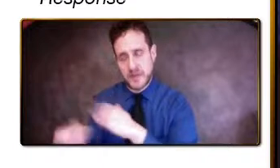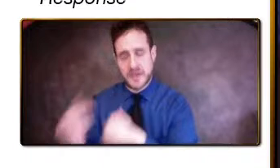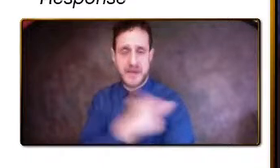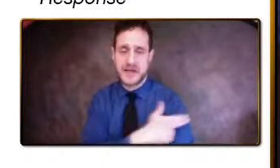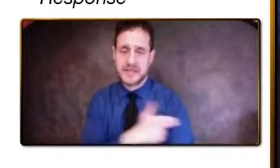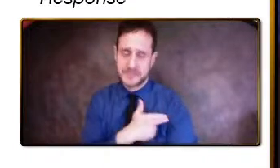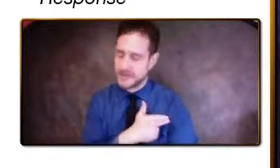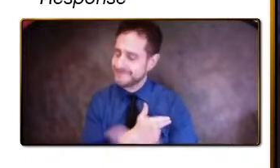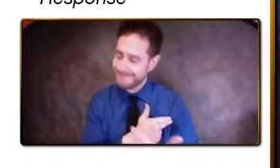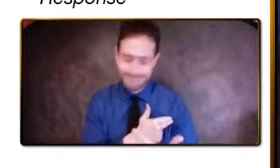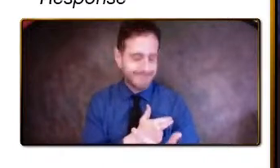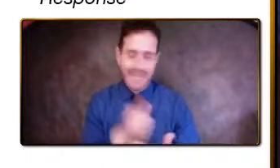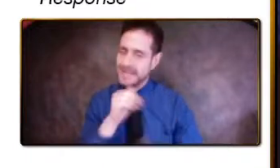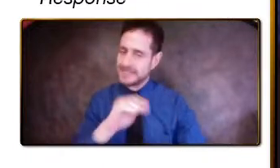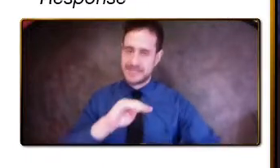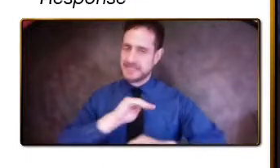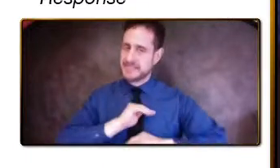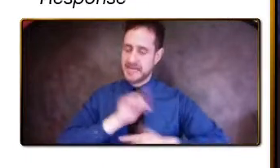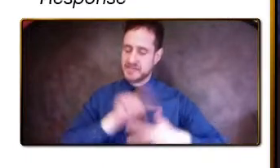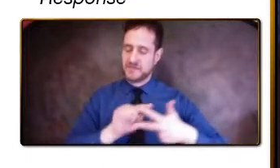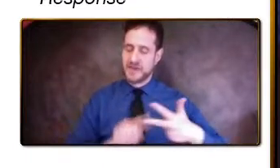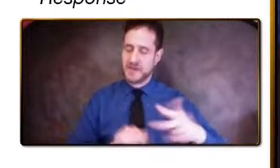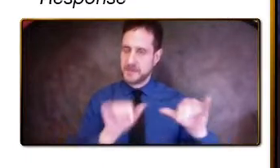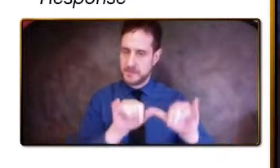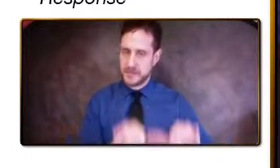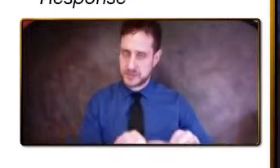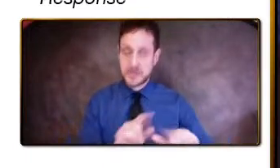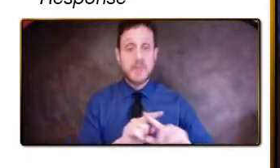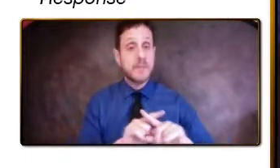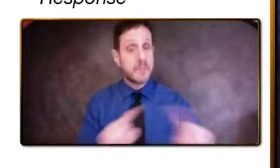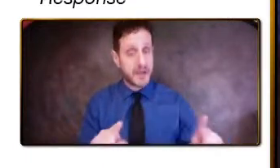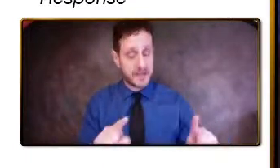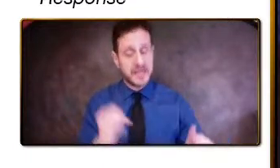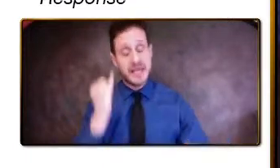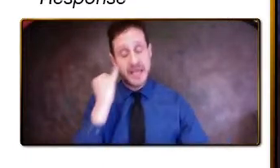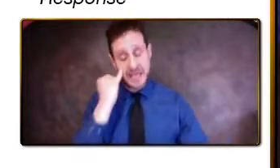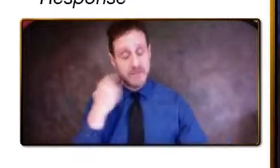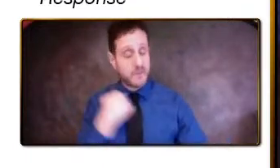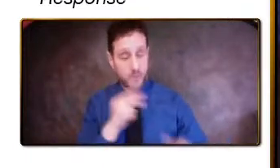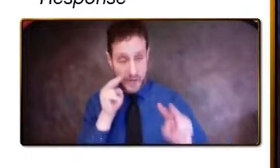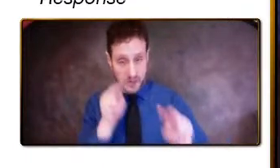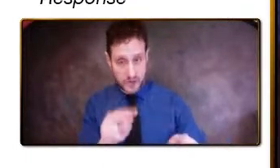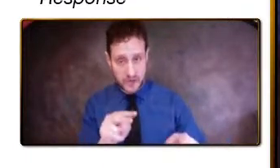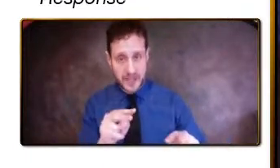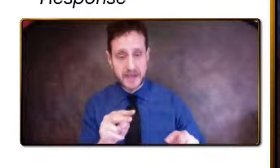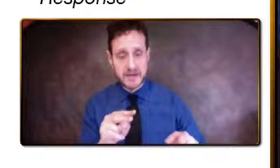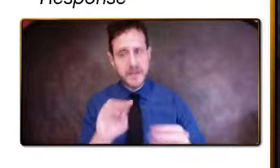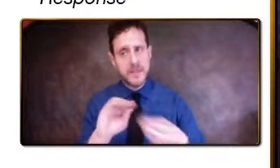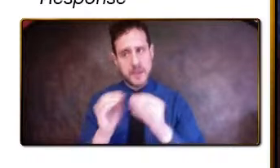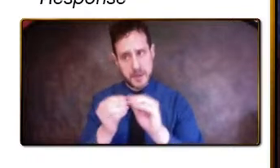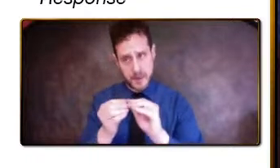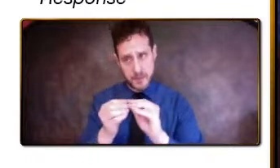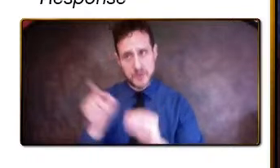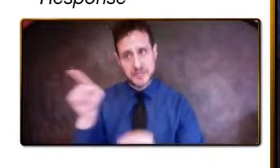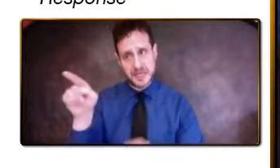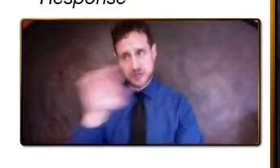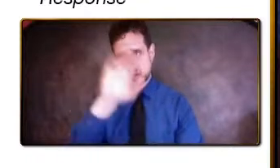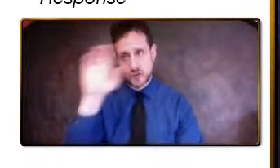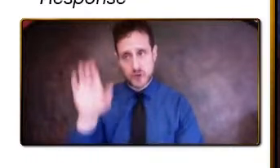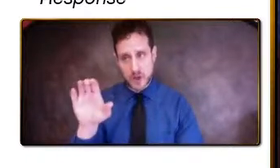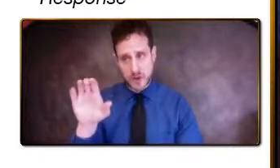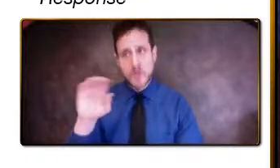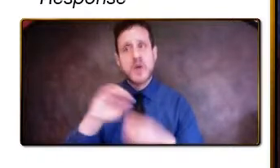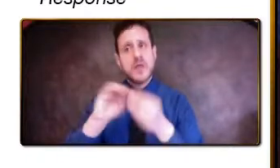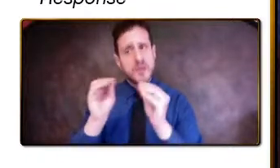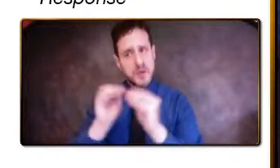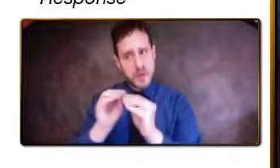doesn't quite meet the metrics. Having said that, if you look at the progression of the numbers in Chicago, they are moving